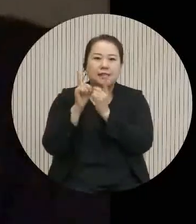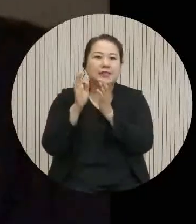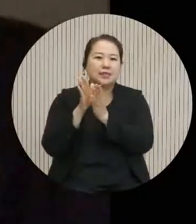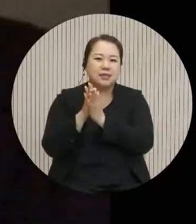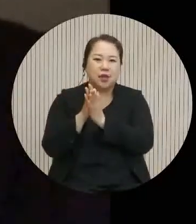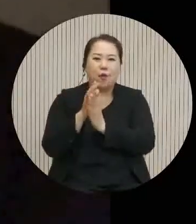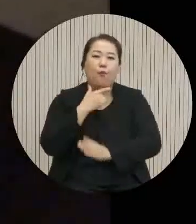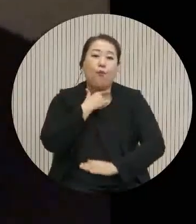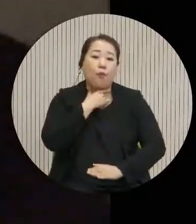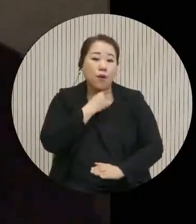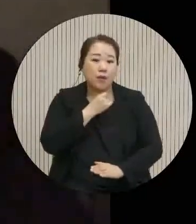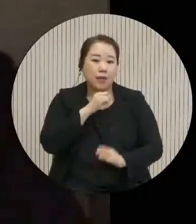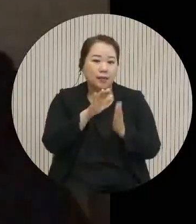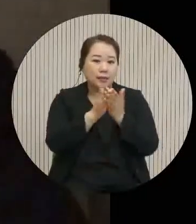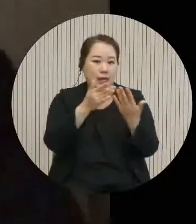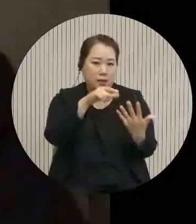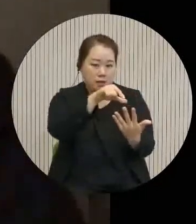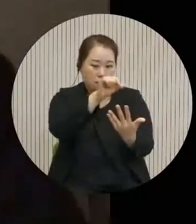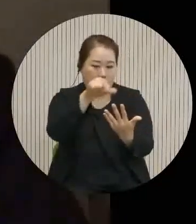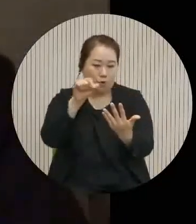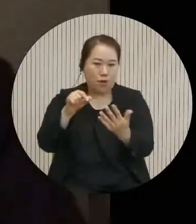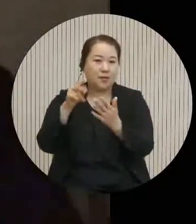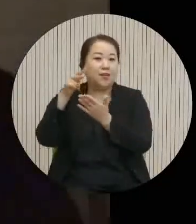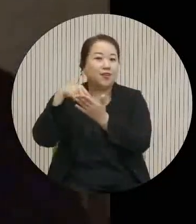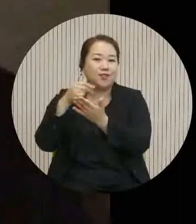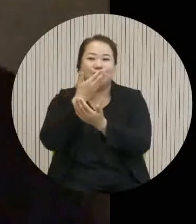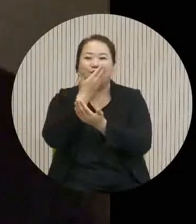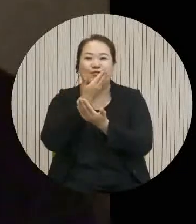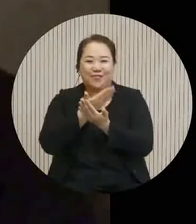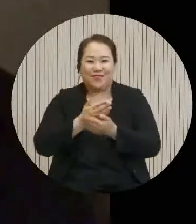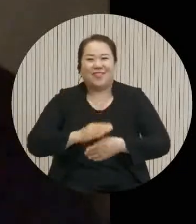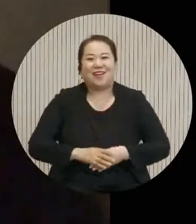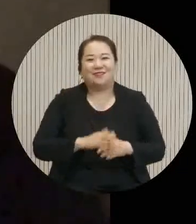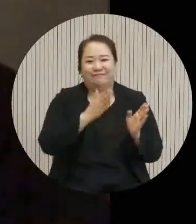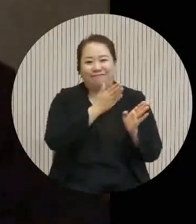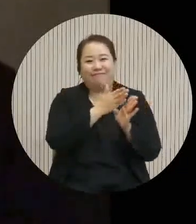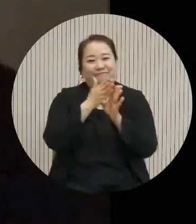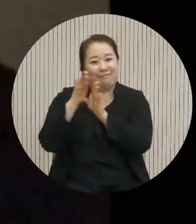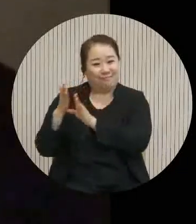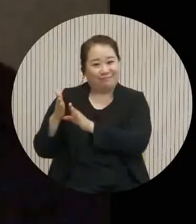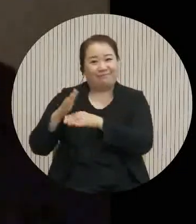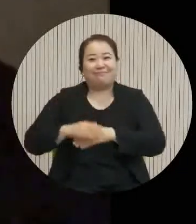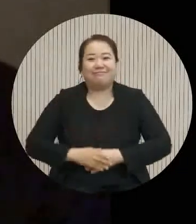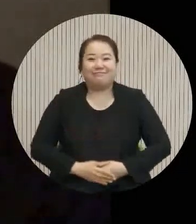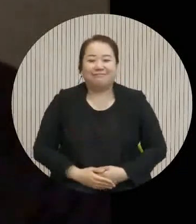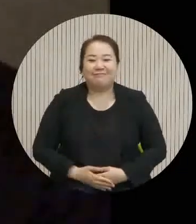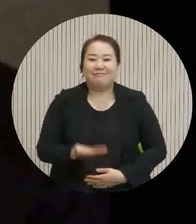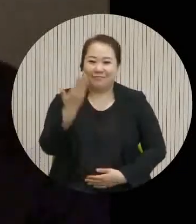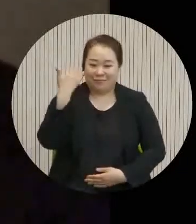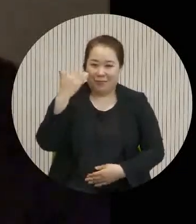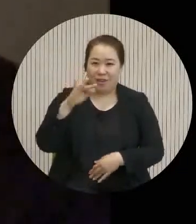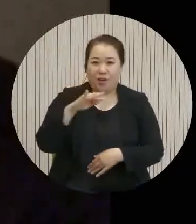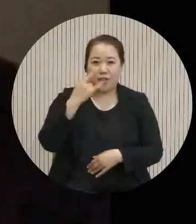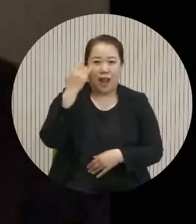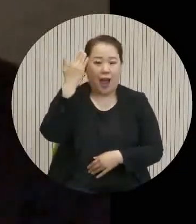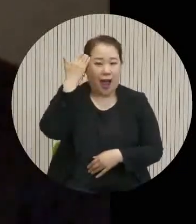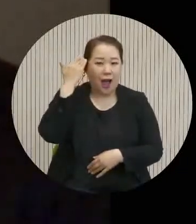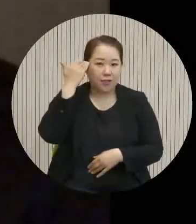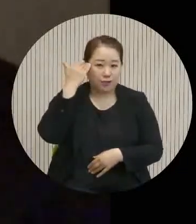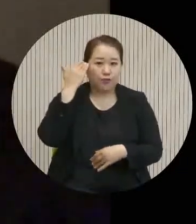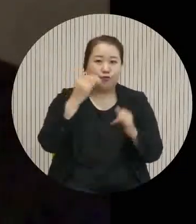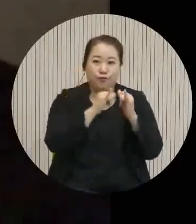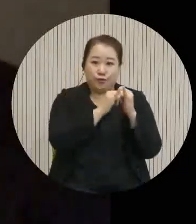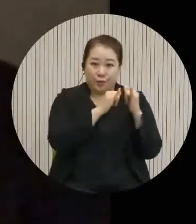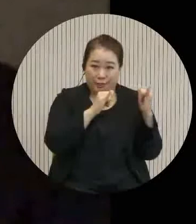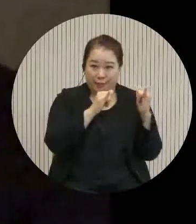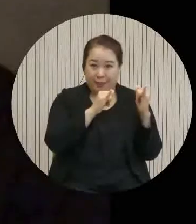mine, also of Korean background. The student is now a professor at California State University at Long Beach